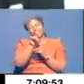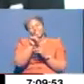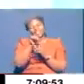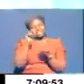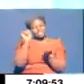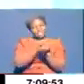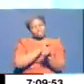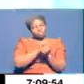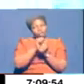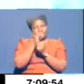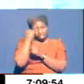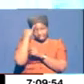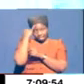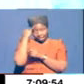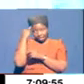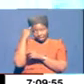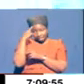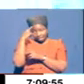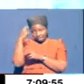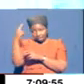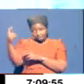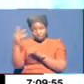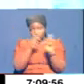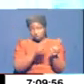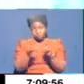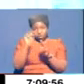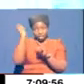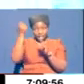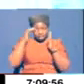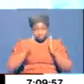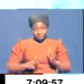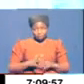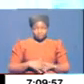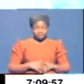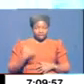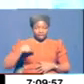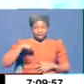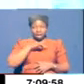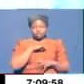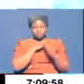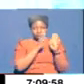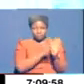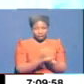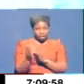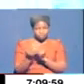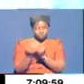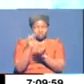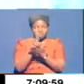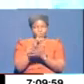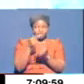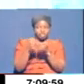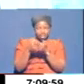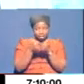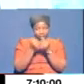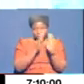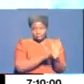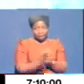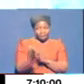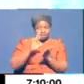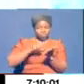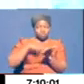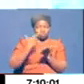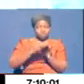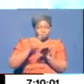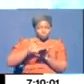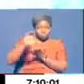wa kawaida. We were planning to ameliorate some of these hardships by pledging to shift more resources mashinani